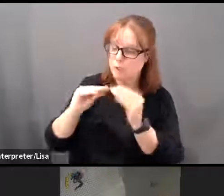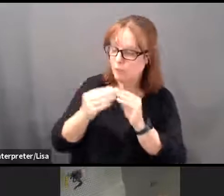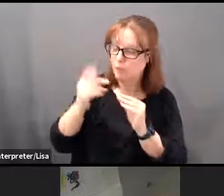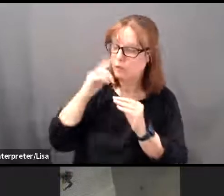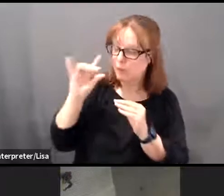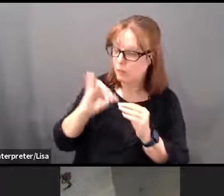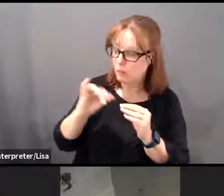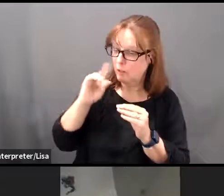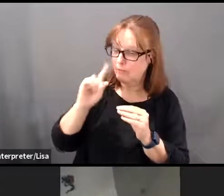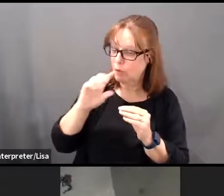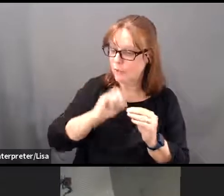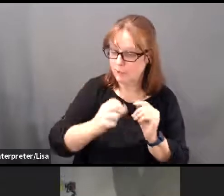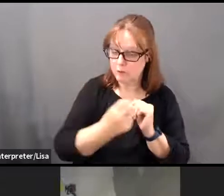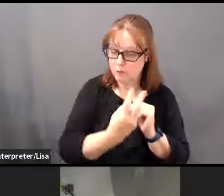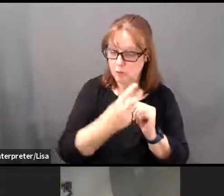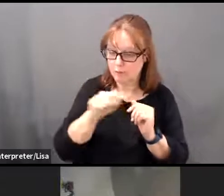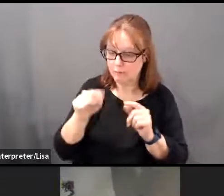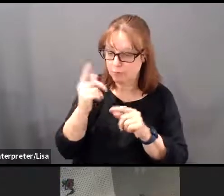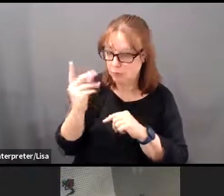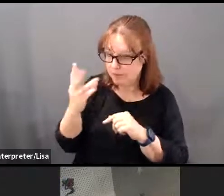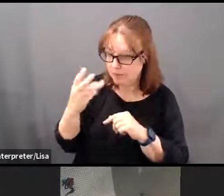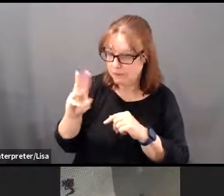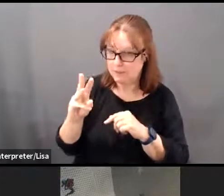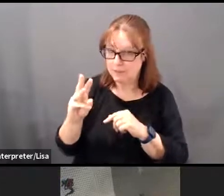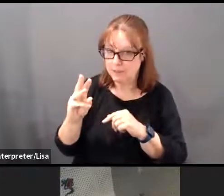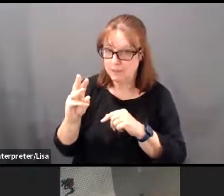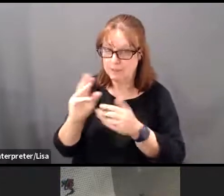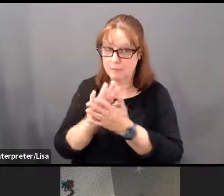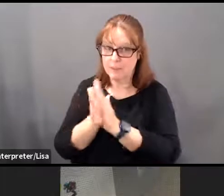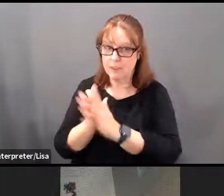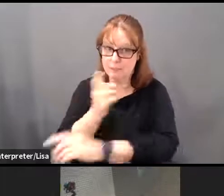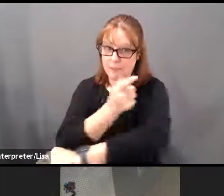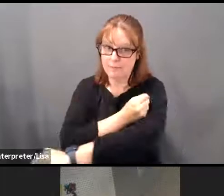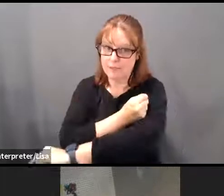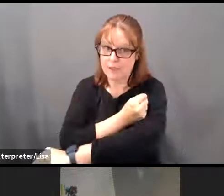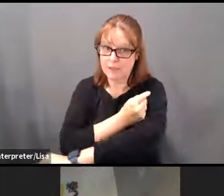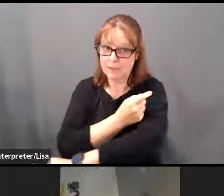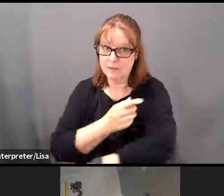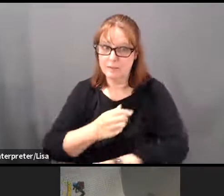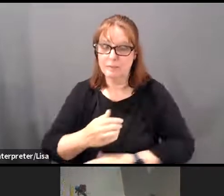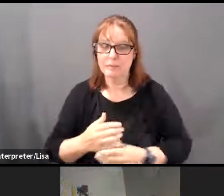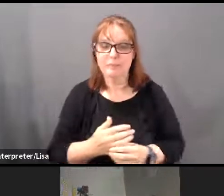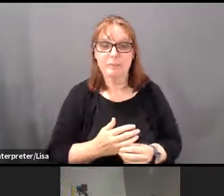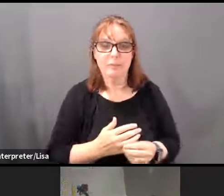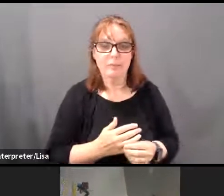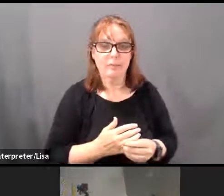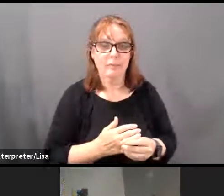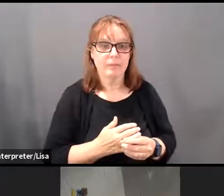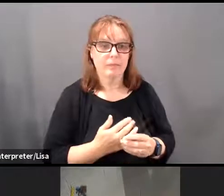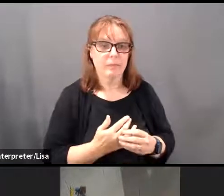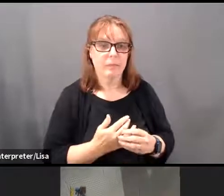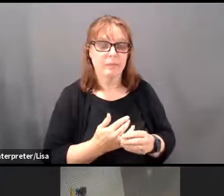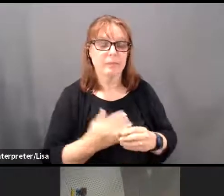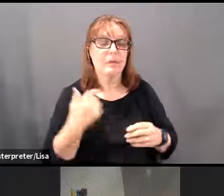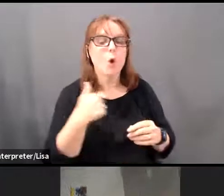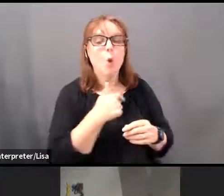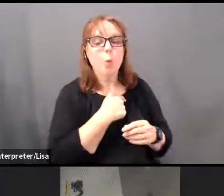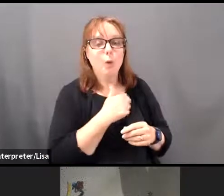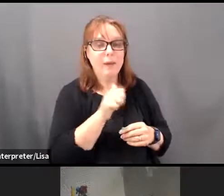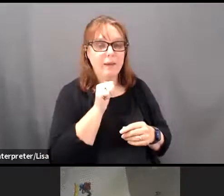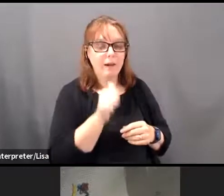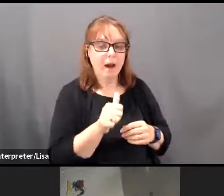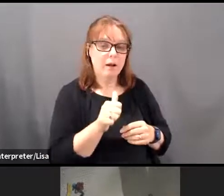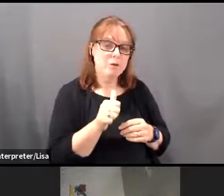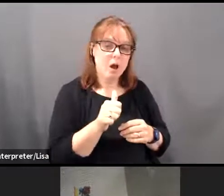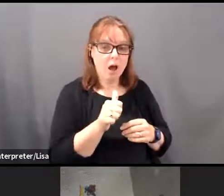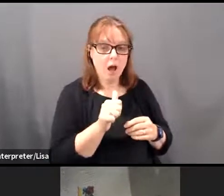for 12 to 16-year-olds being vaccinated? Yeah, demand looks good in that space. In other words, we're not quite at